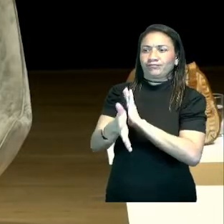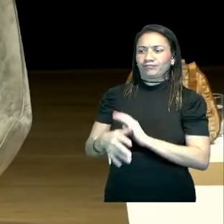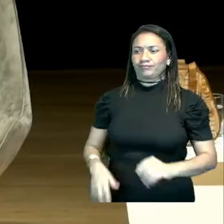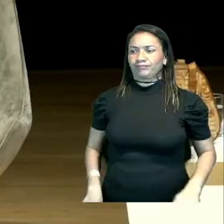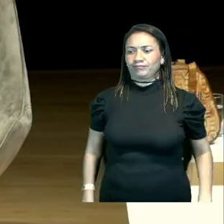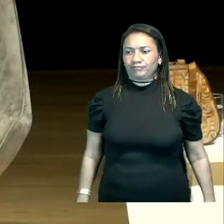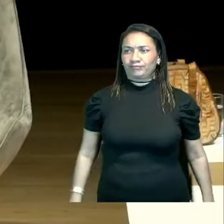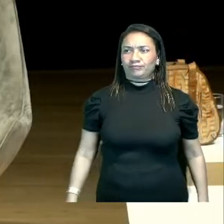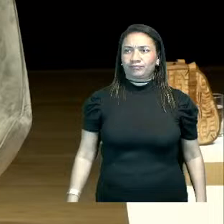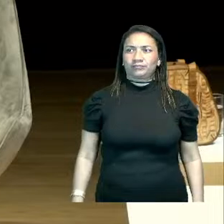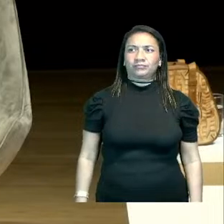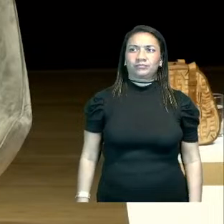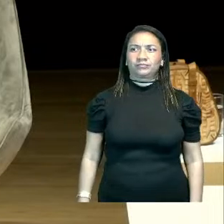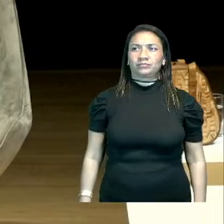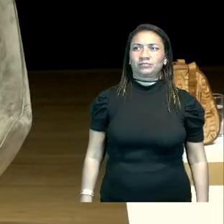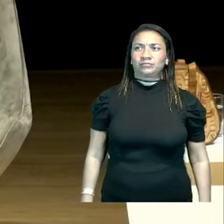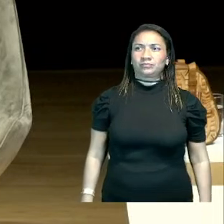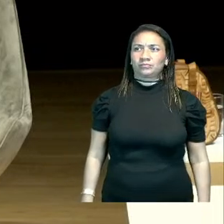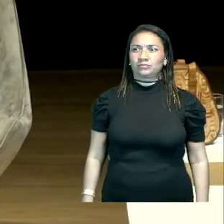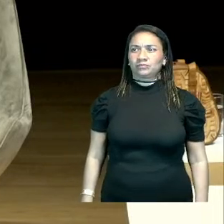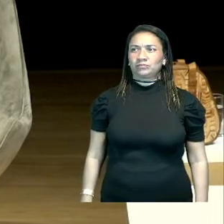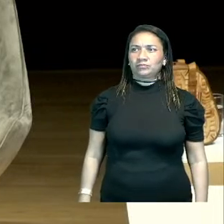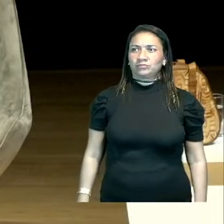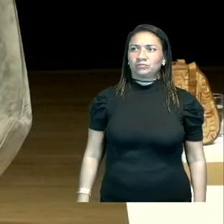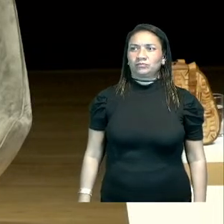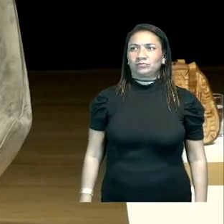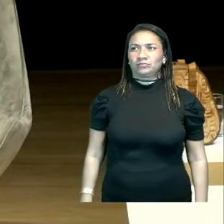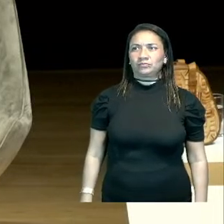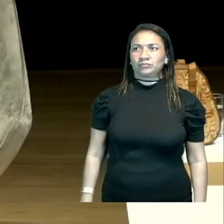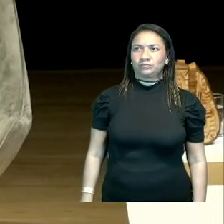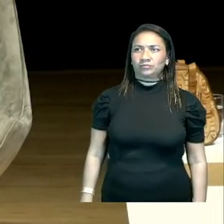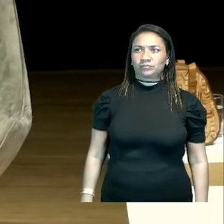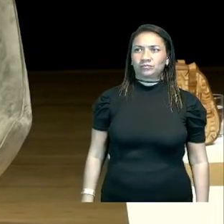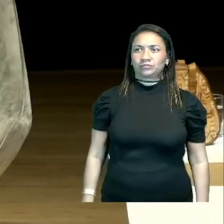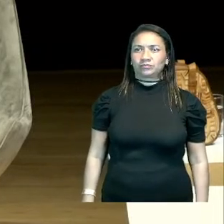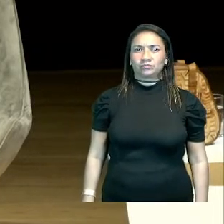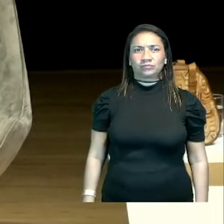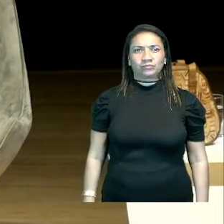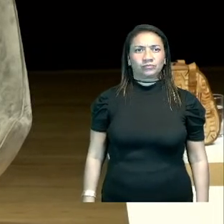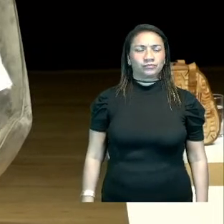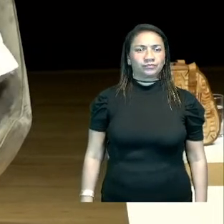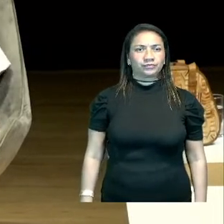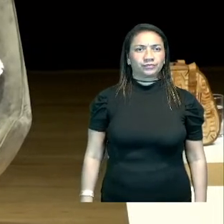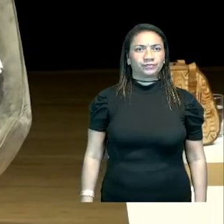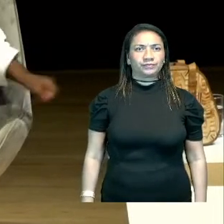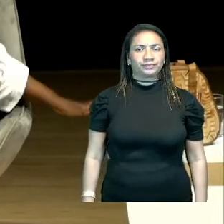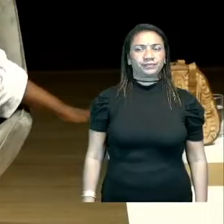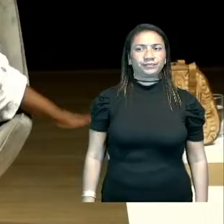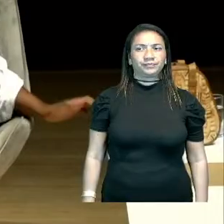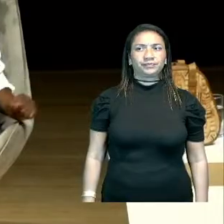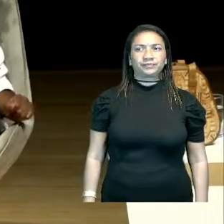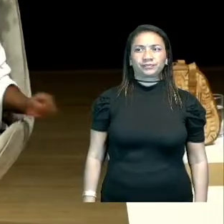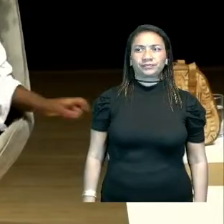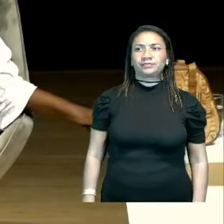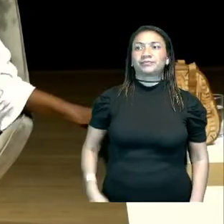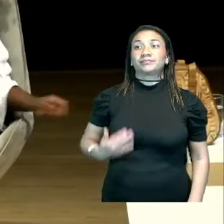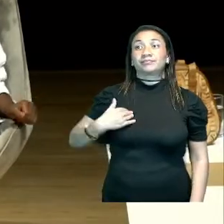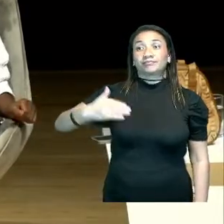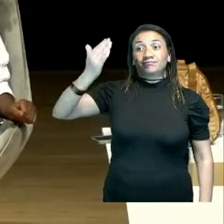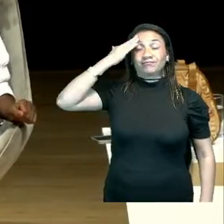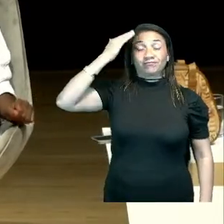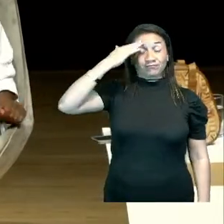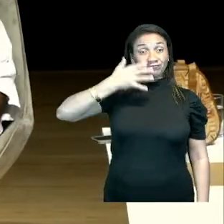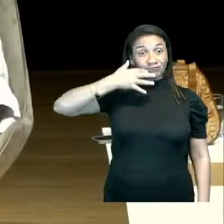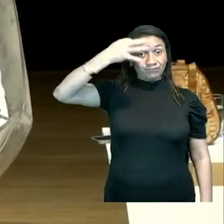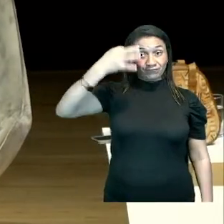women and the values and culture of Black women. So my work over many years